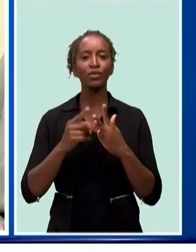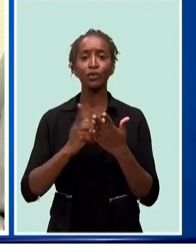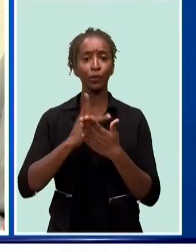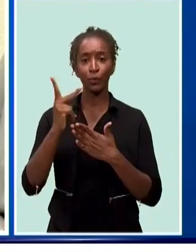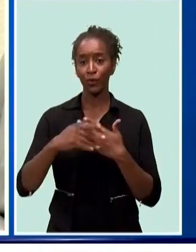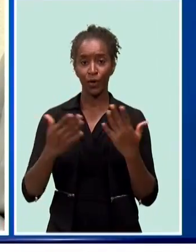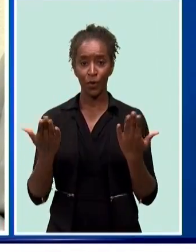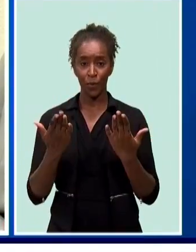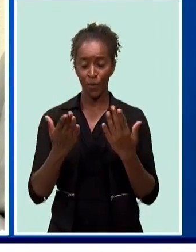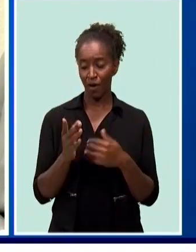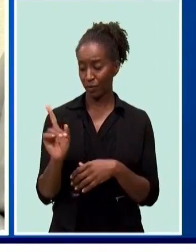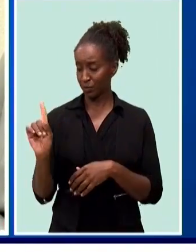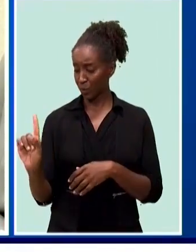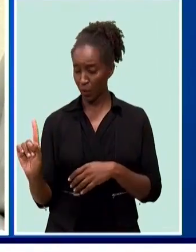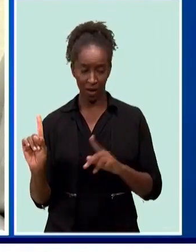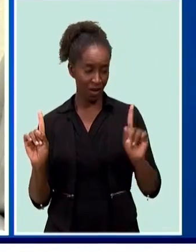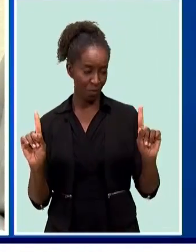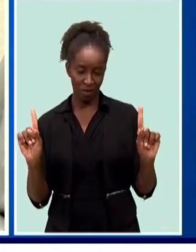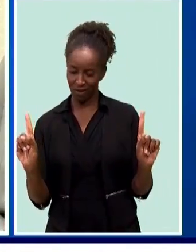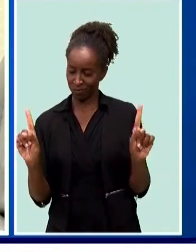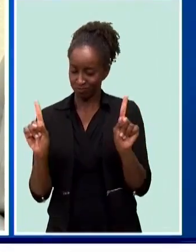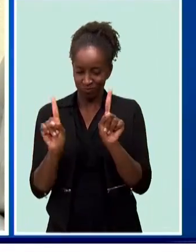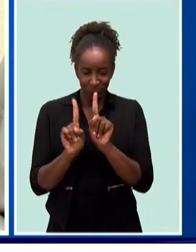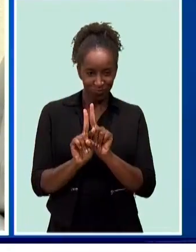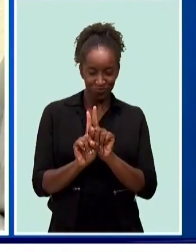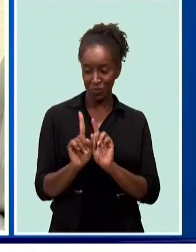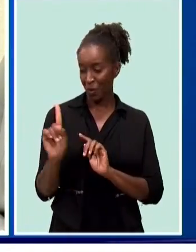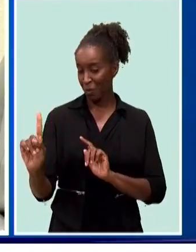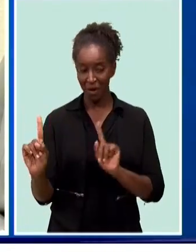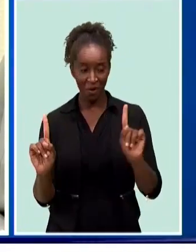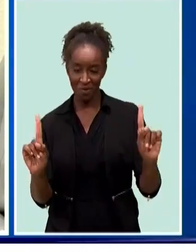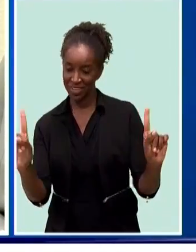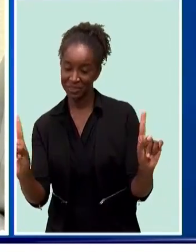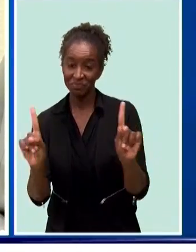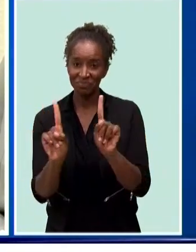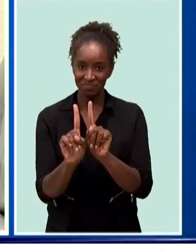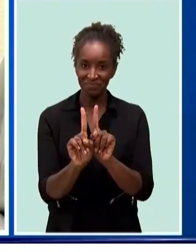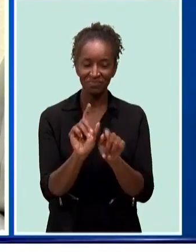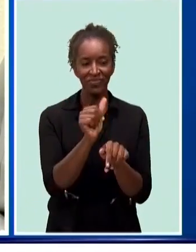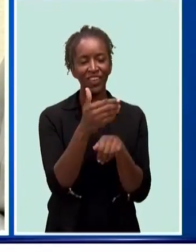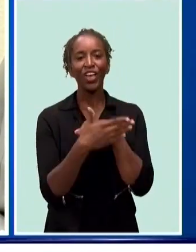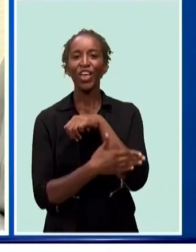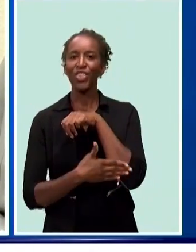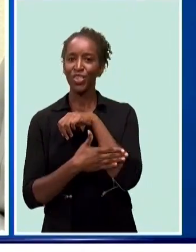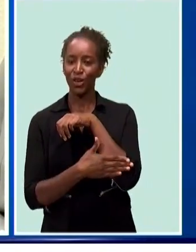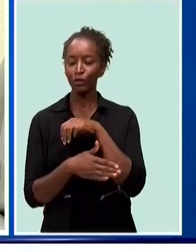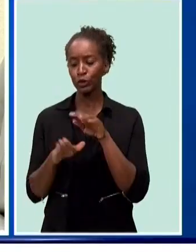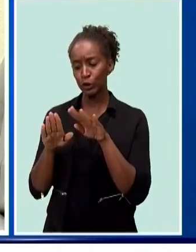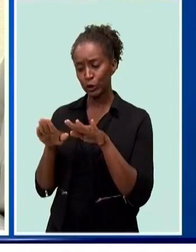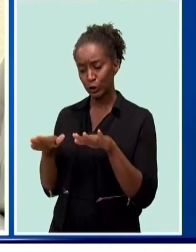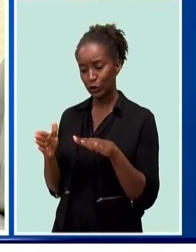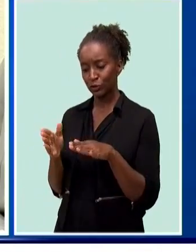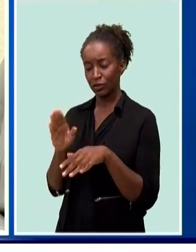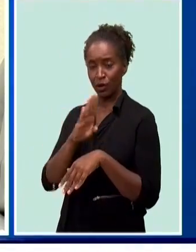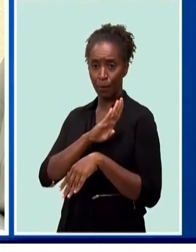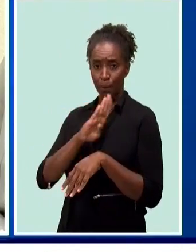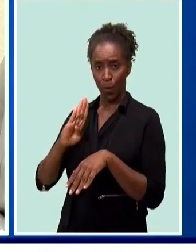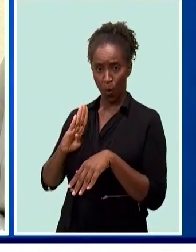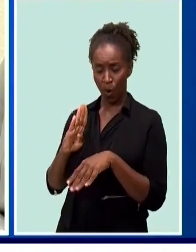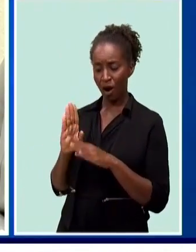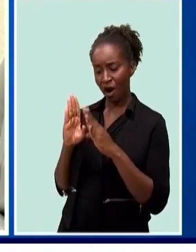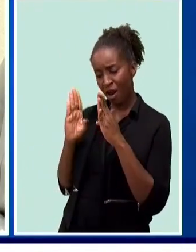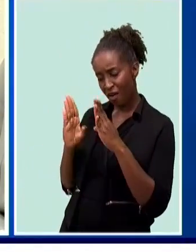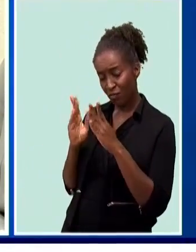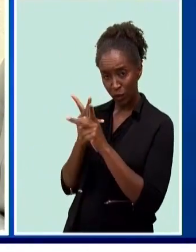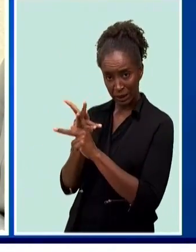is aimed at Barbadians overseas sponsoring children of the Child Care Board. Again, the